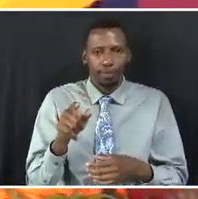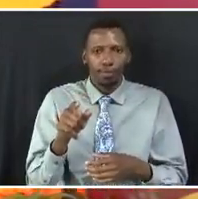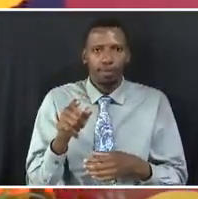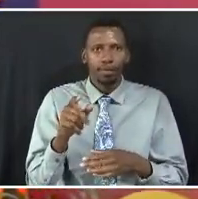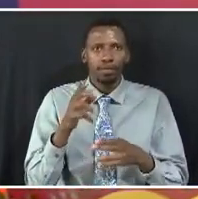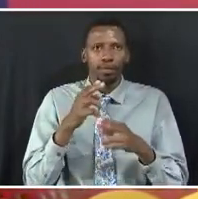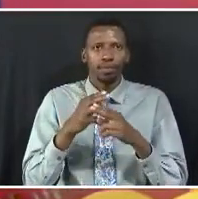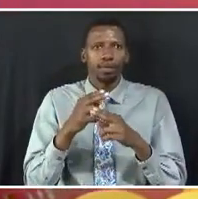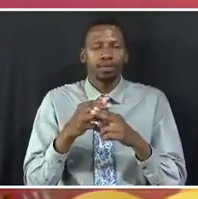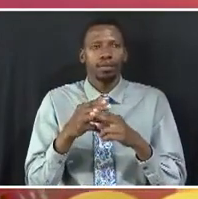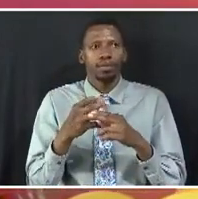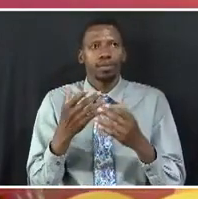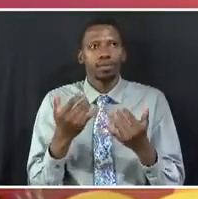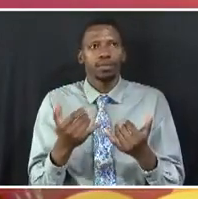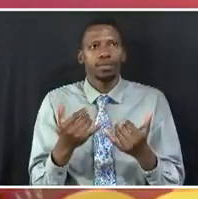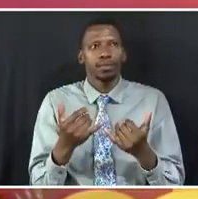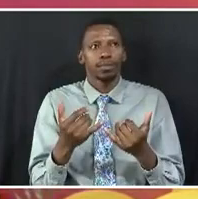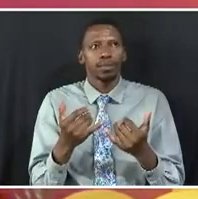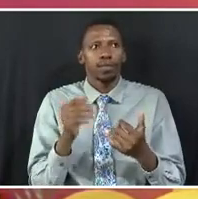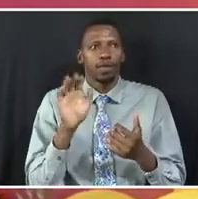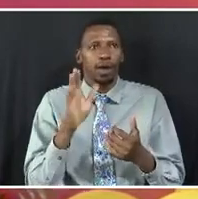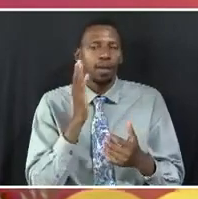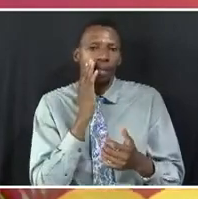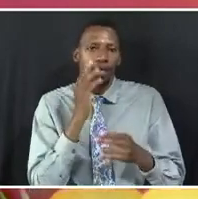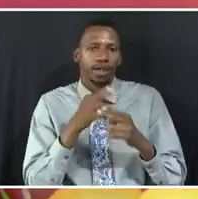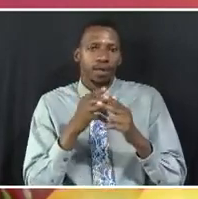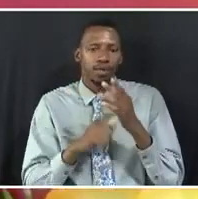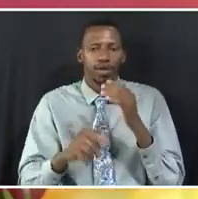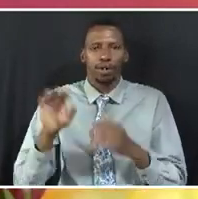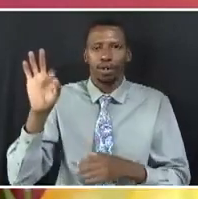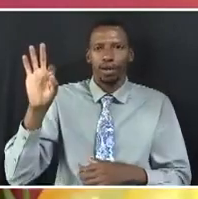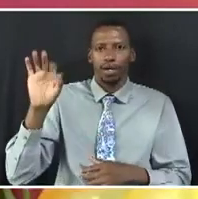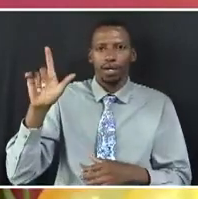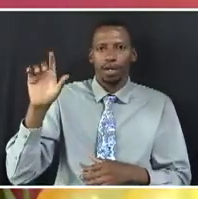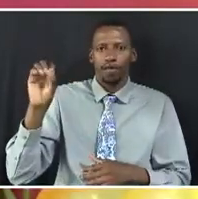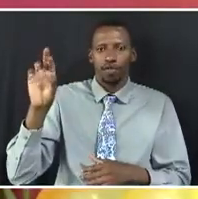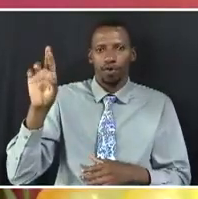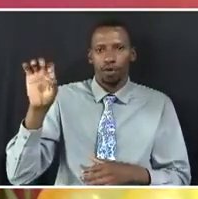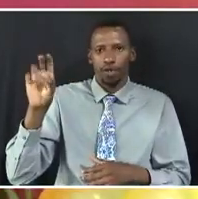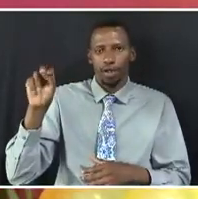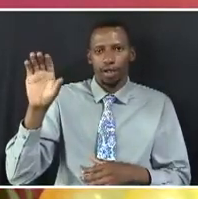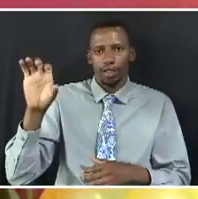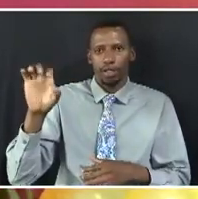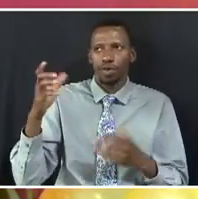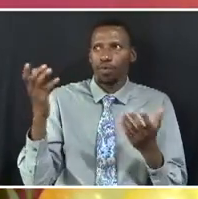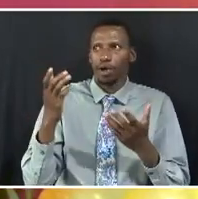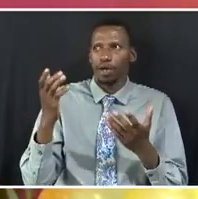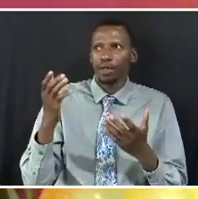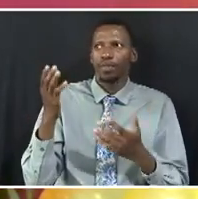called Naom. Her mother is Florence. She was an adventurer. Oh, where's Naom?